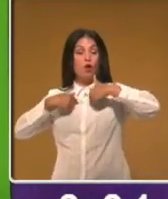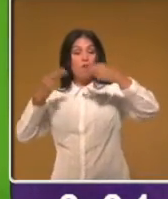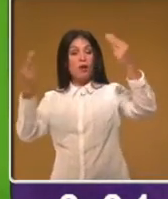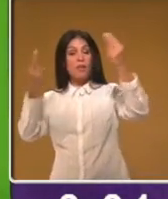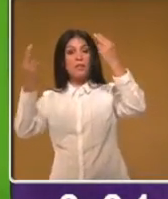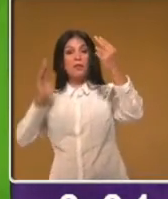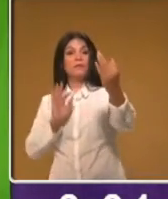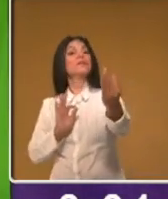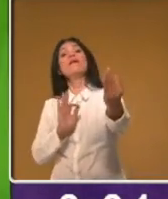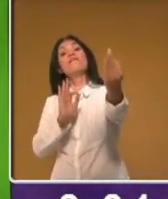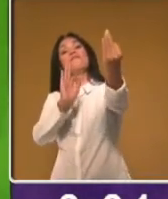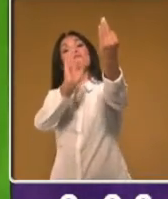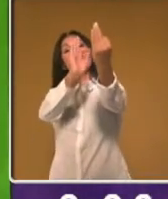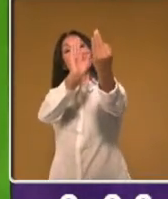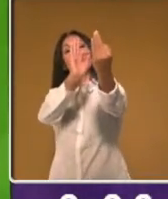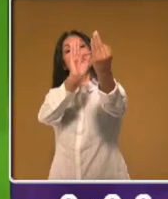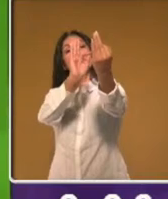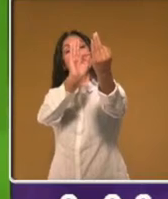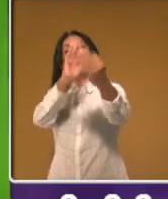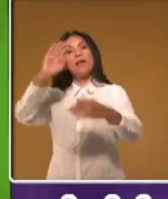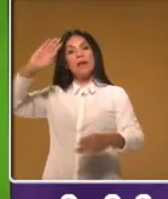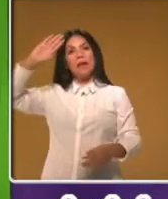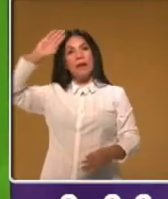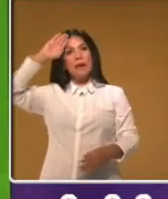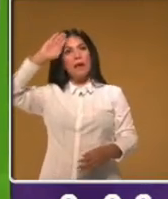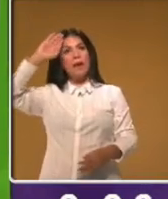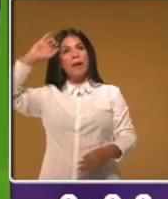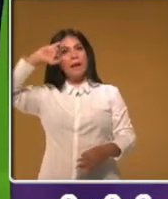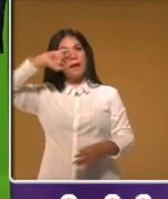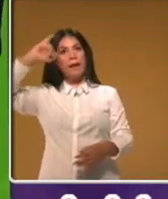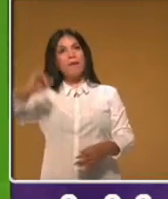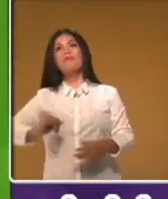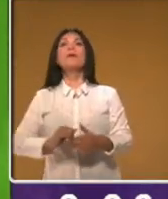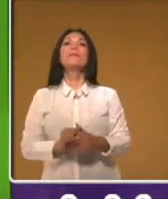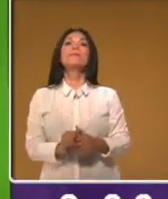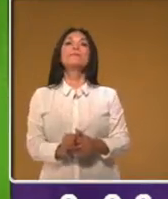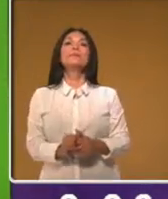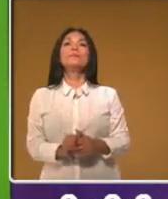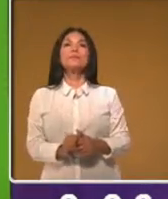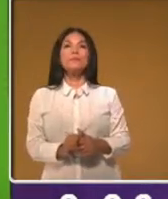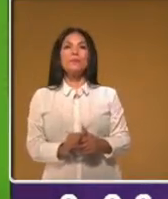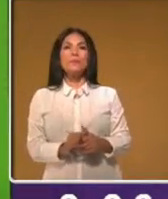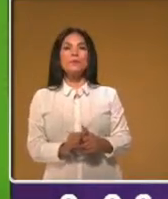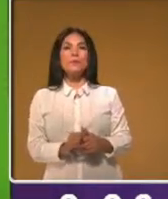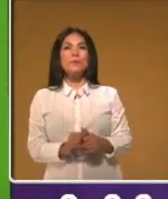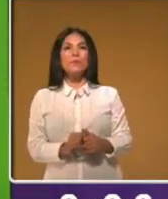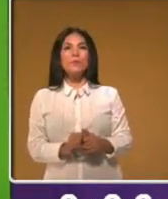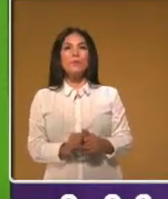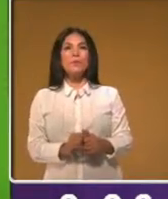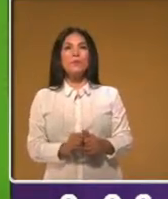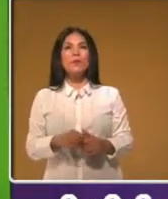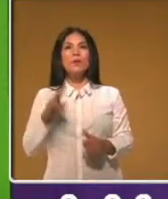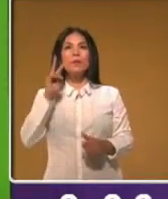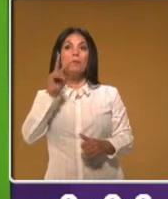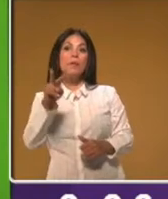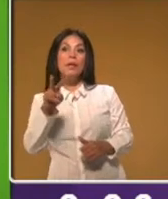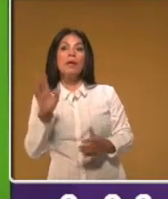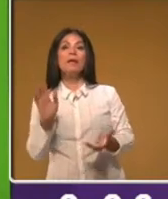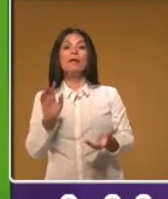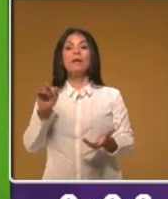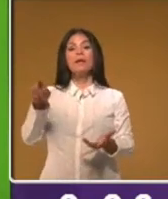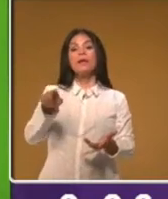I will be able to generate a solution, and I will be able to make the people happy because